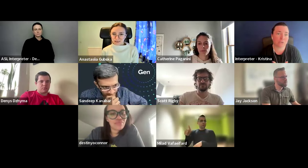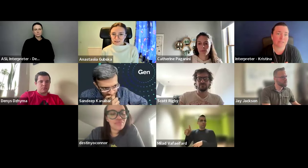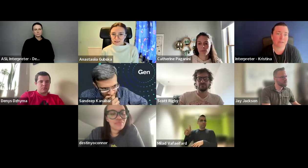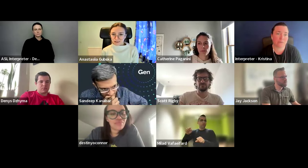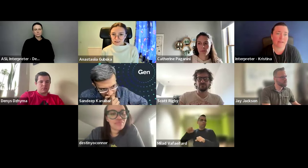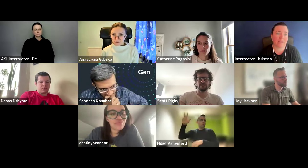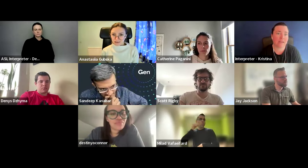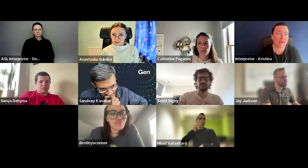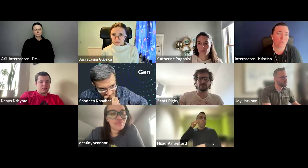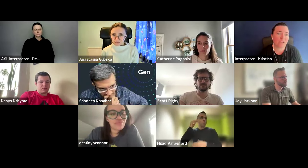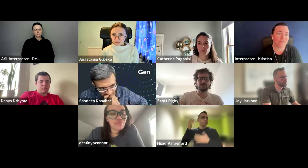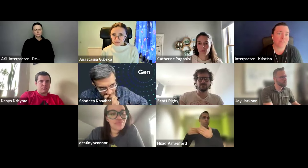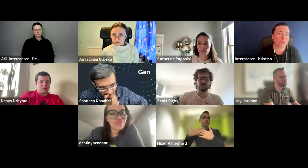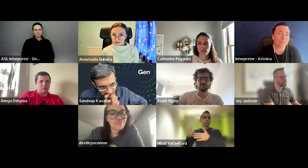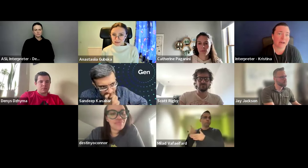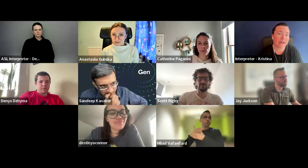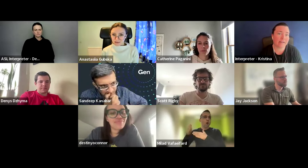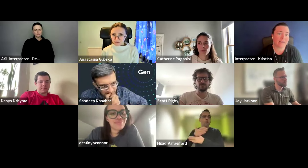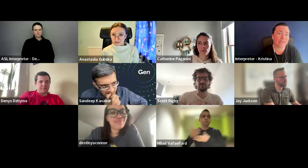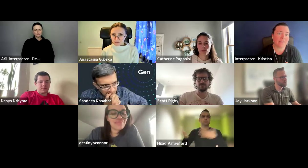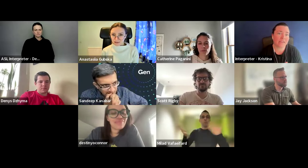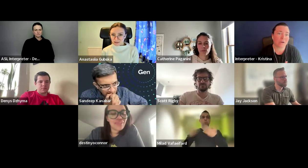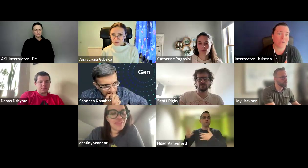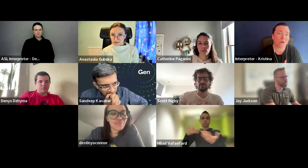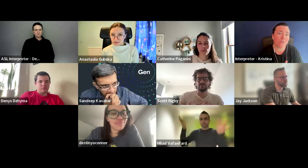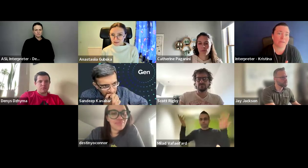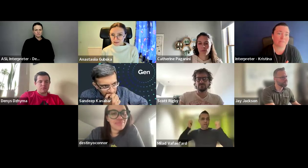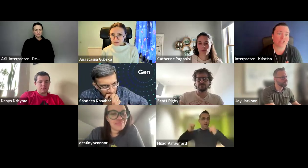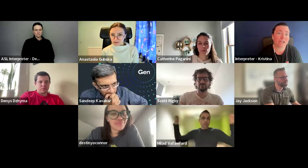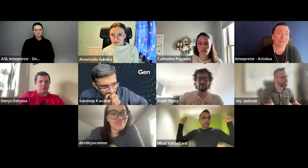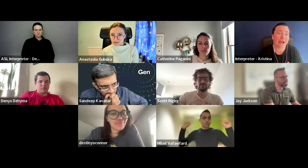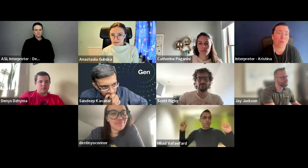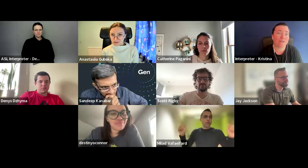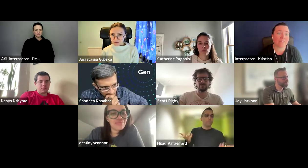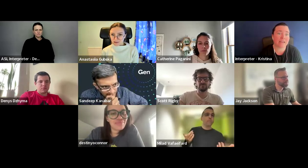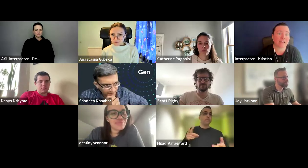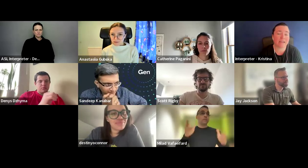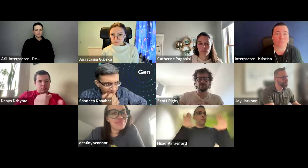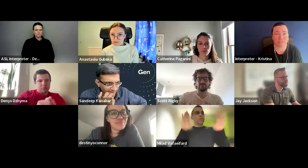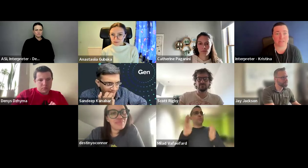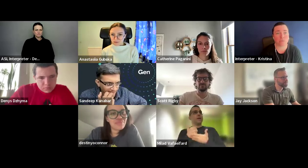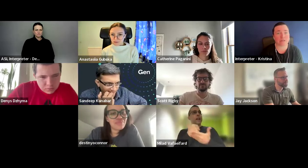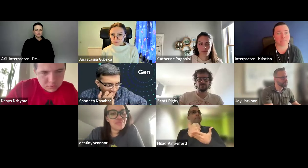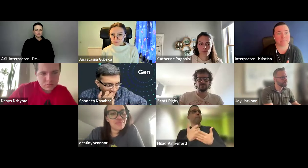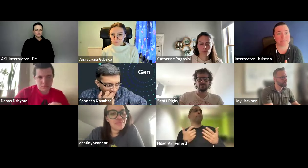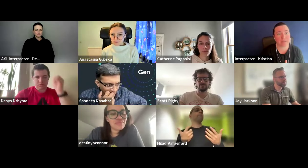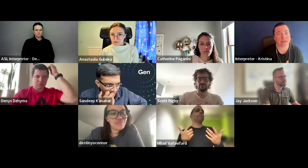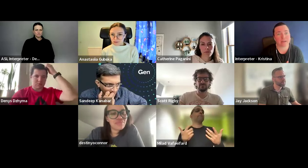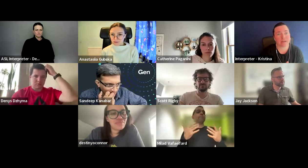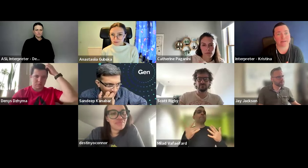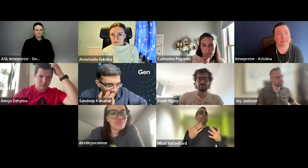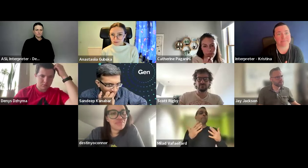knowledge or fluency already, we can film that and then they can go home and share it however they like with anyone.